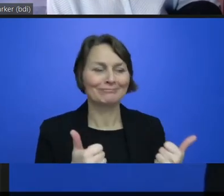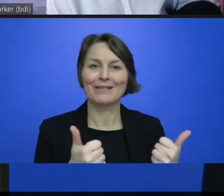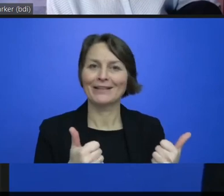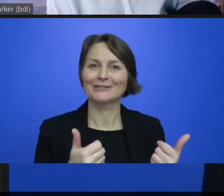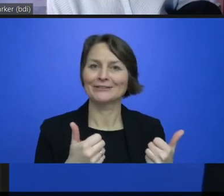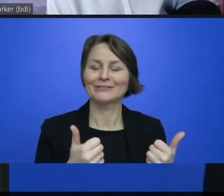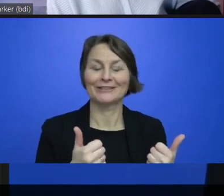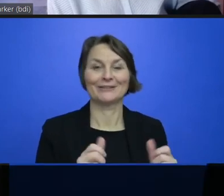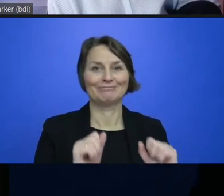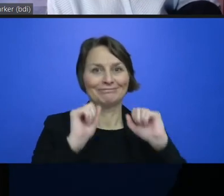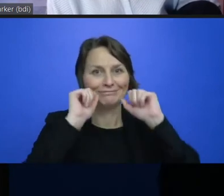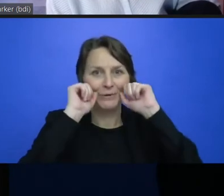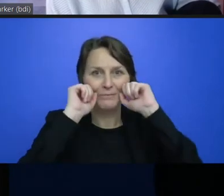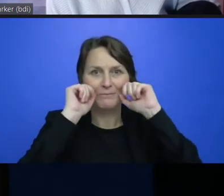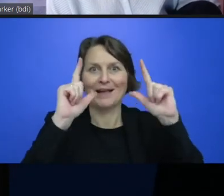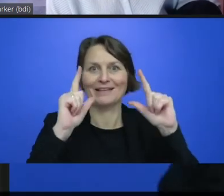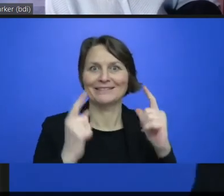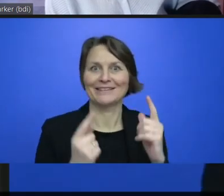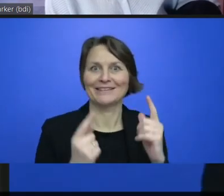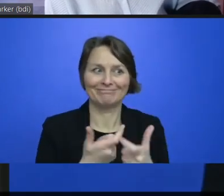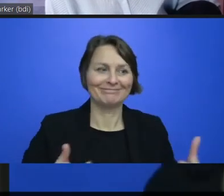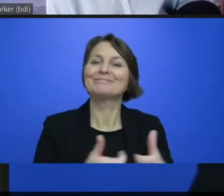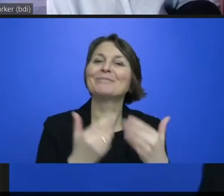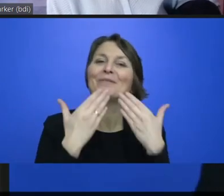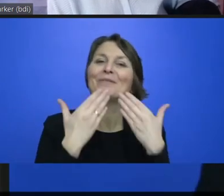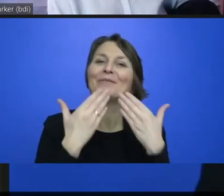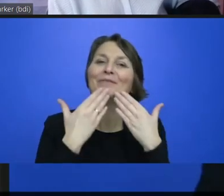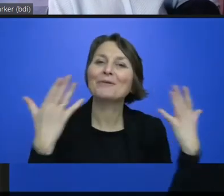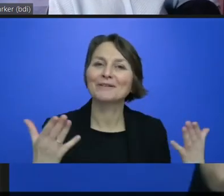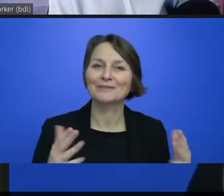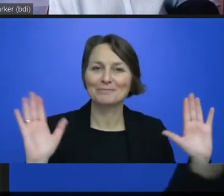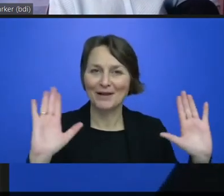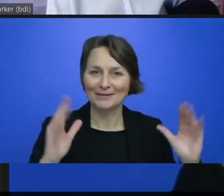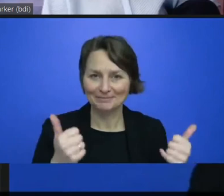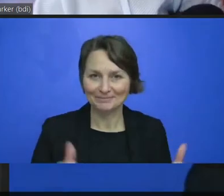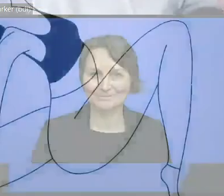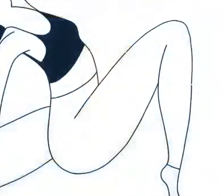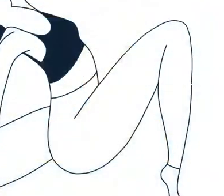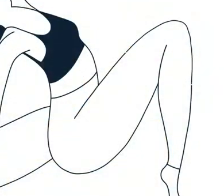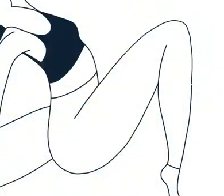an amazing session. Thank you very much. Thank you very much. Have a good end of the day.